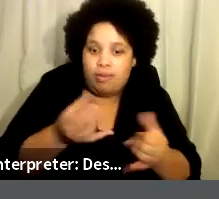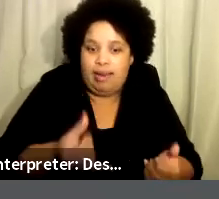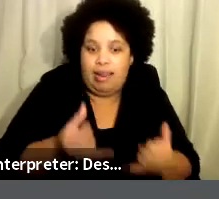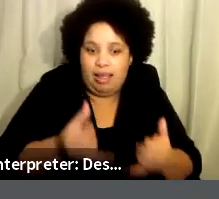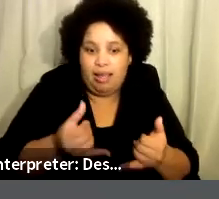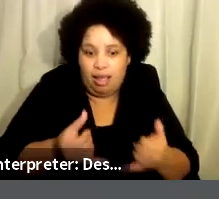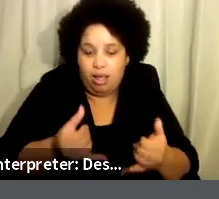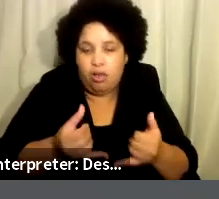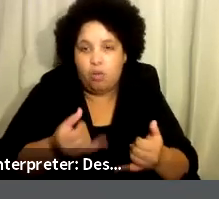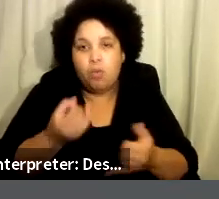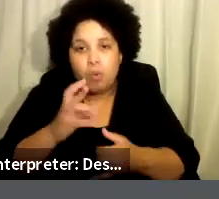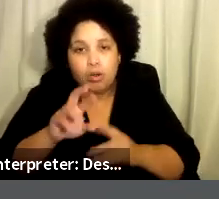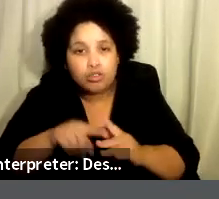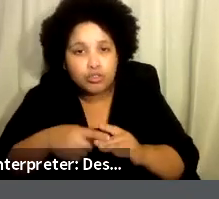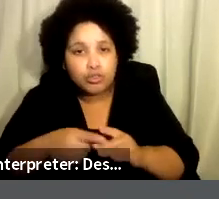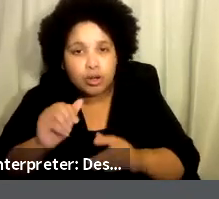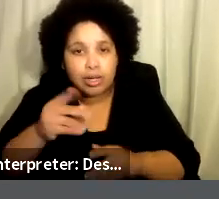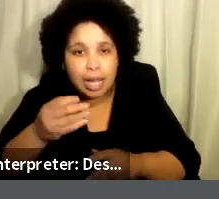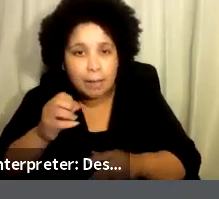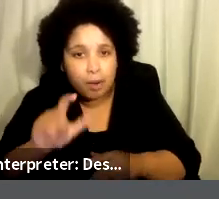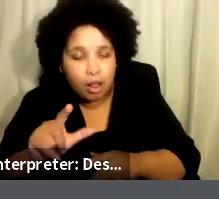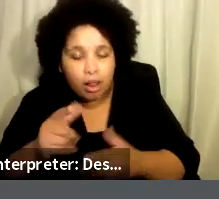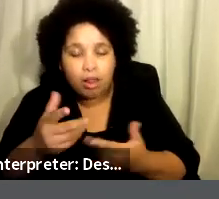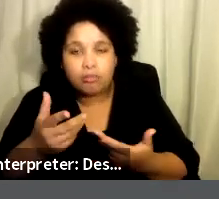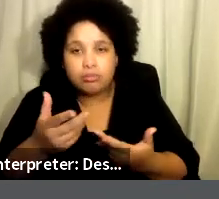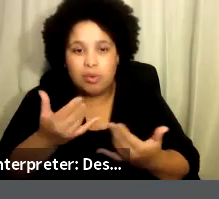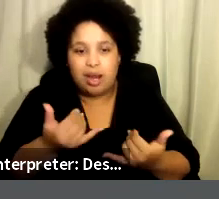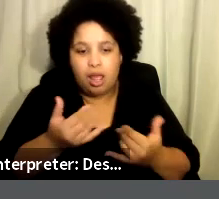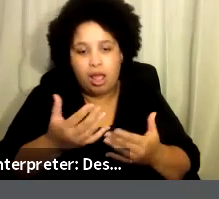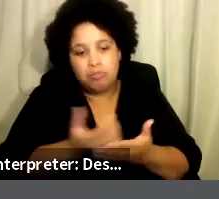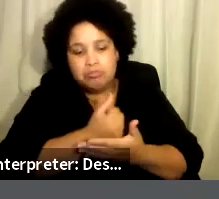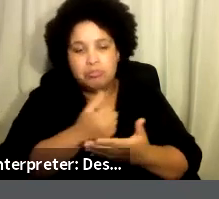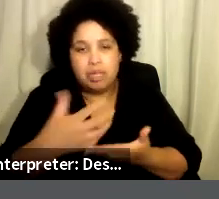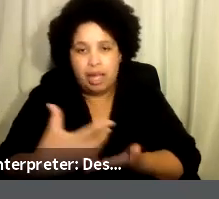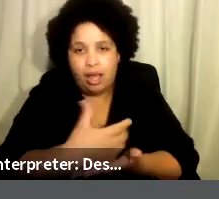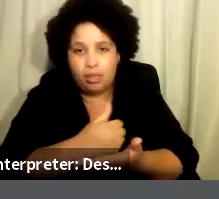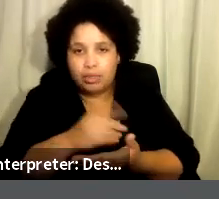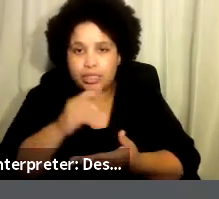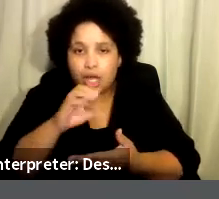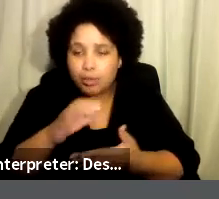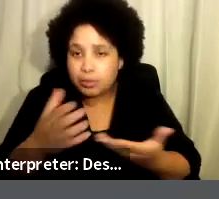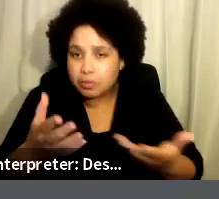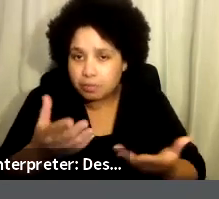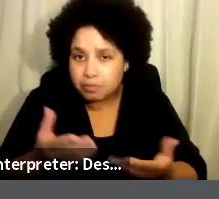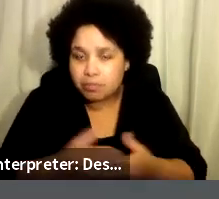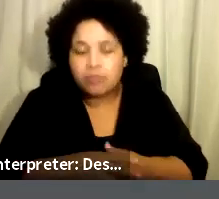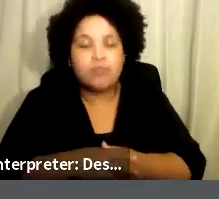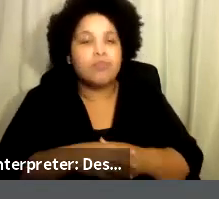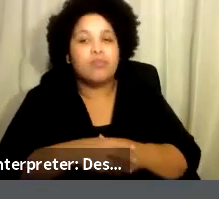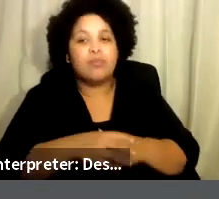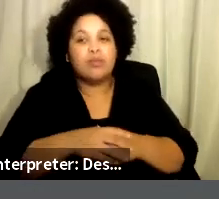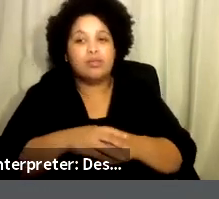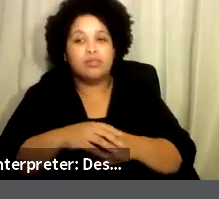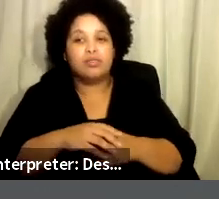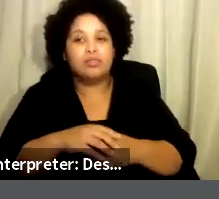or start the process to gather the documents, as you mentioned, Dr. Thompson, for next year? Two things that I would mention. One